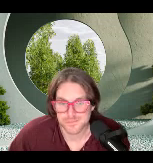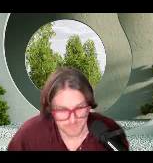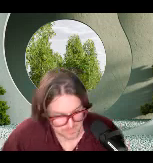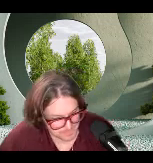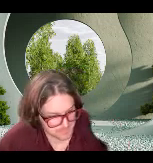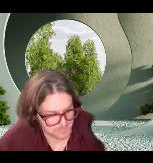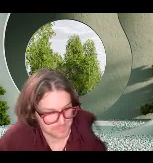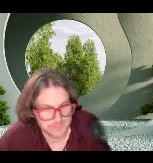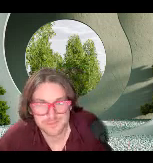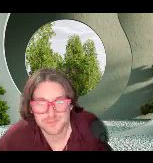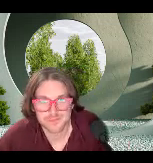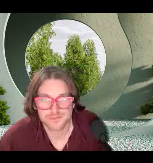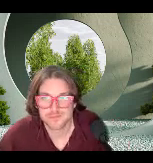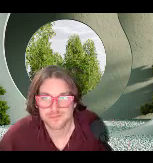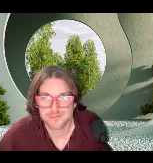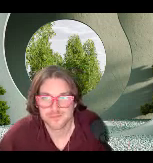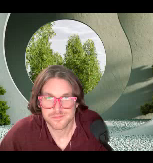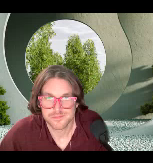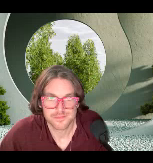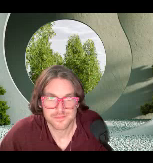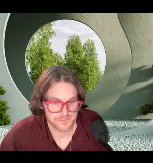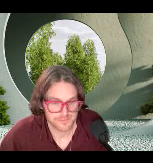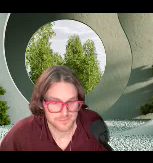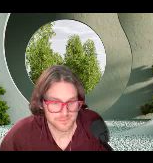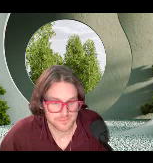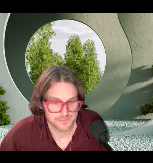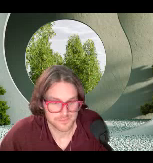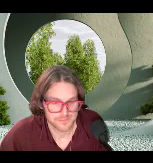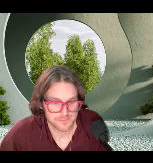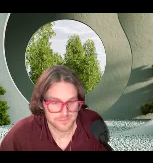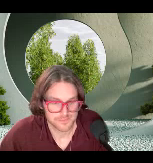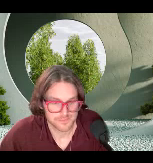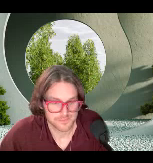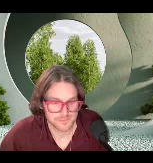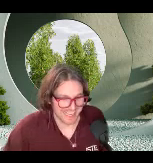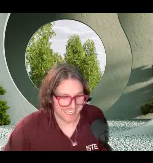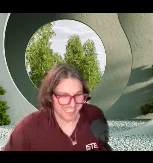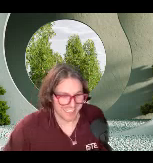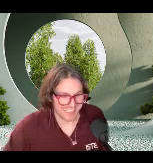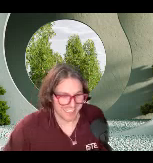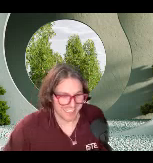there. All right, and I think I'm turning it back over to you again, John, now for wrapping up.